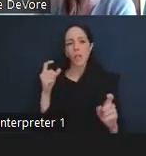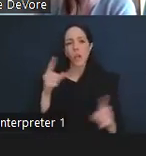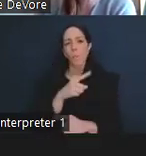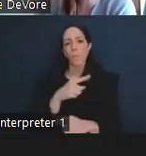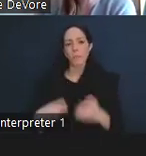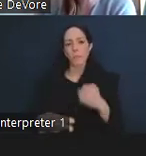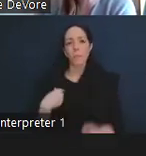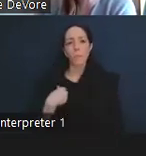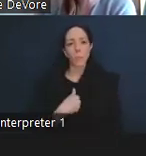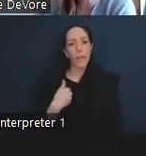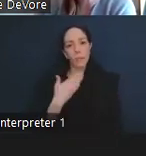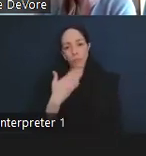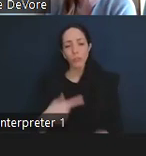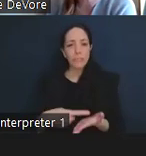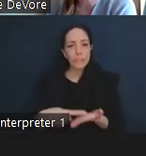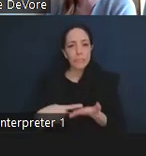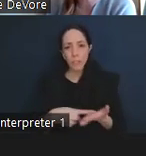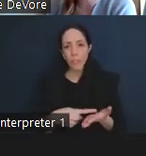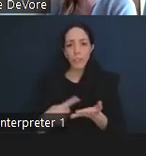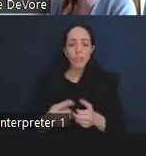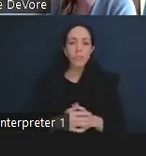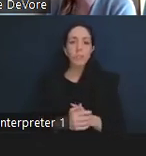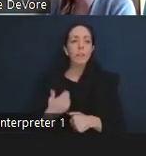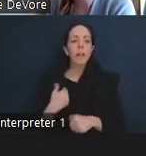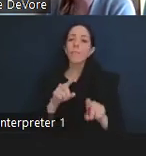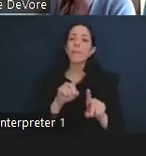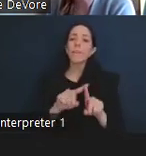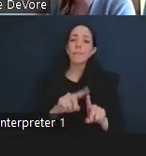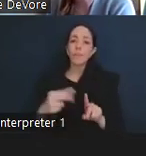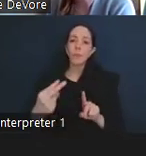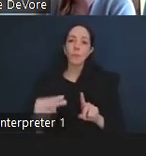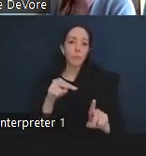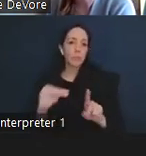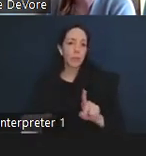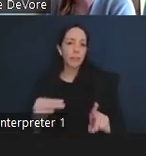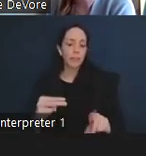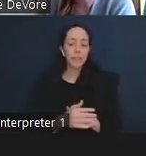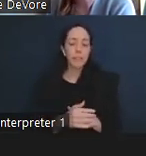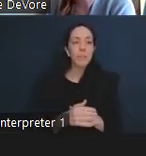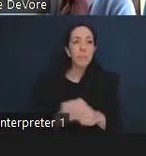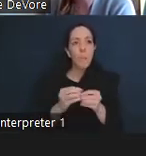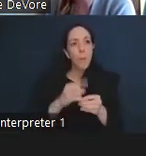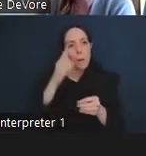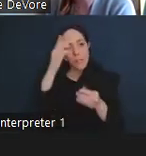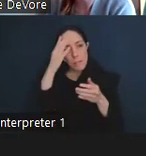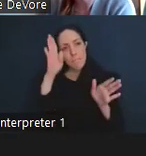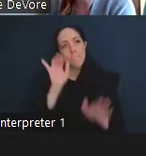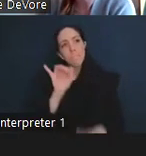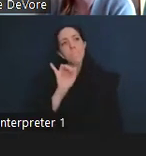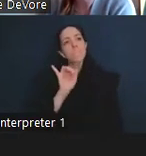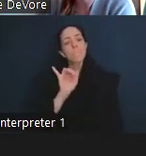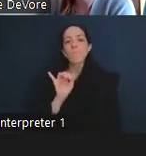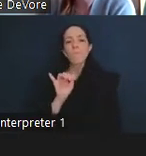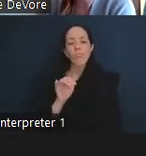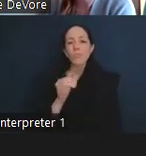some good discussion and different perspectives today that open some of our minds to things we might not have thought about. So I